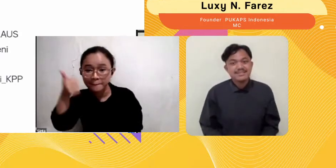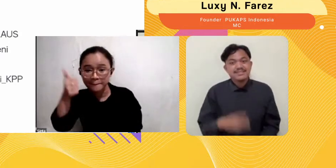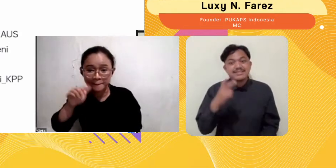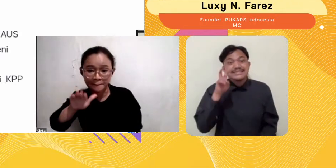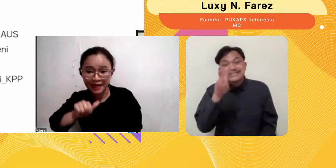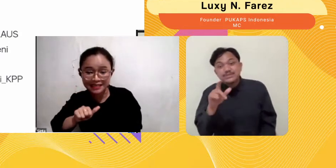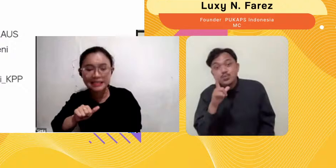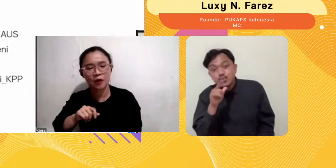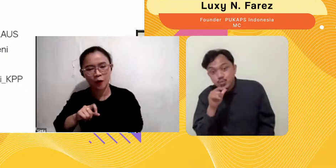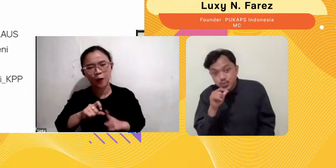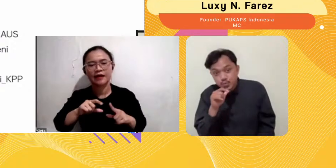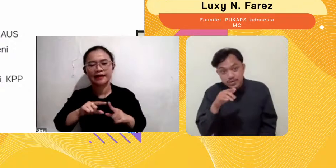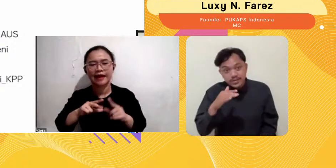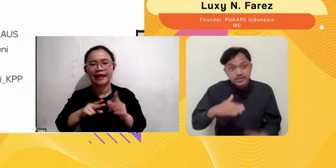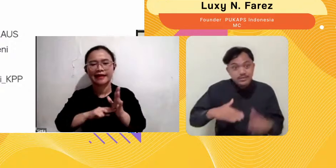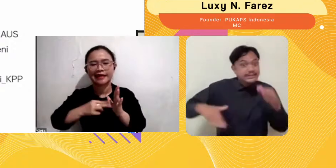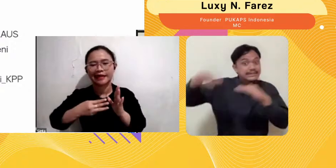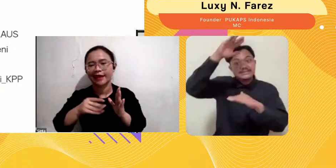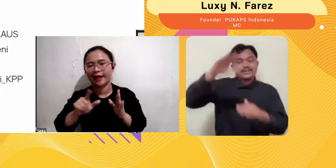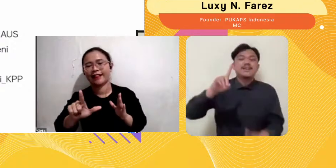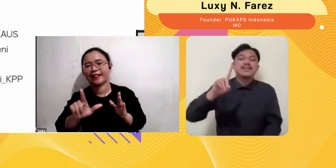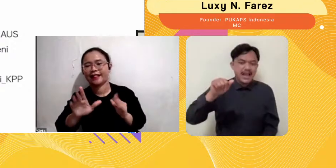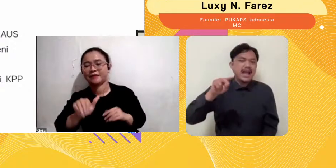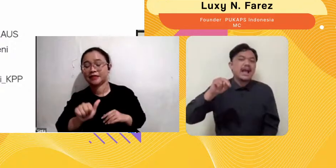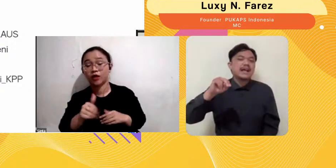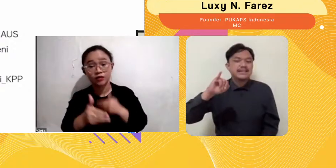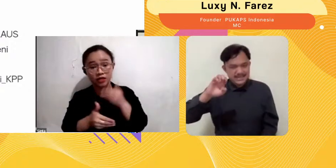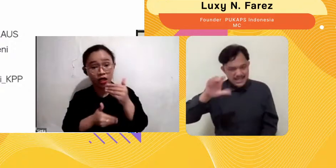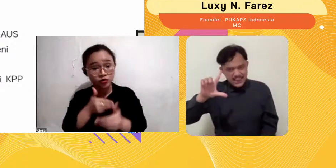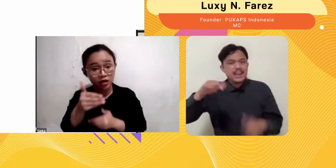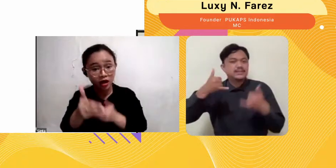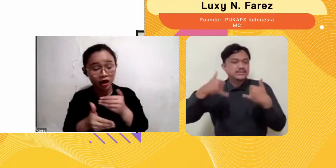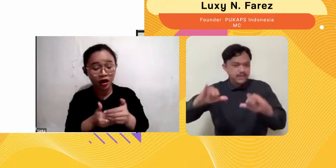Daniel there. Yeah, we can continue next.